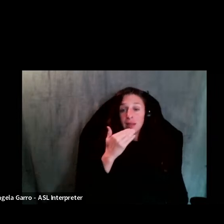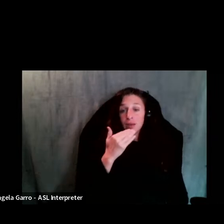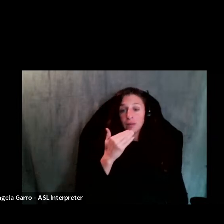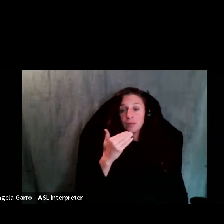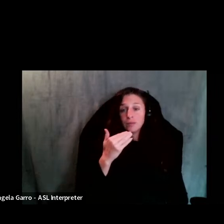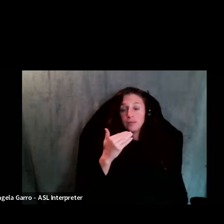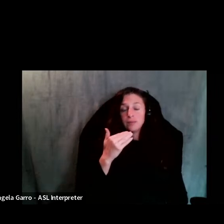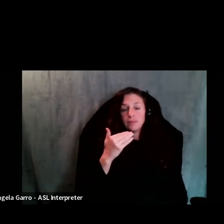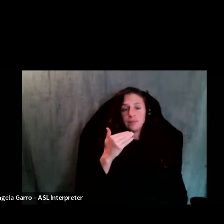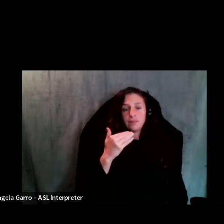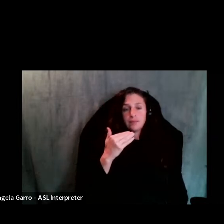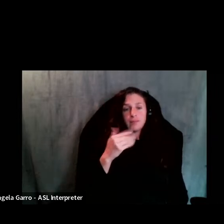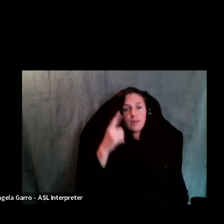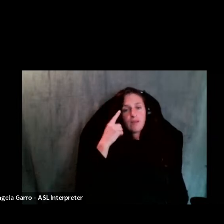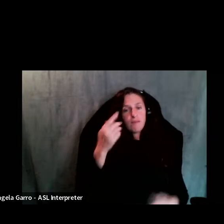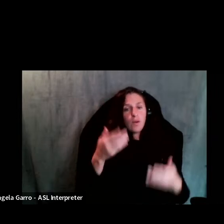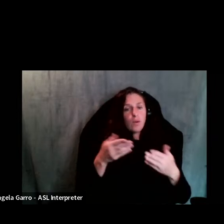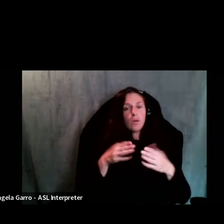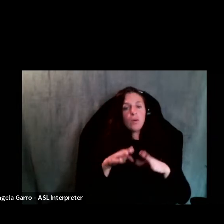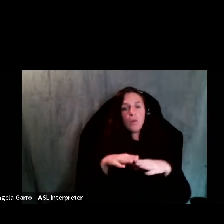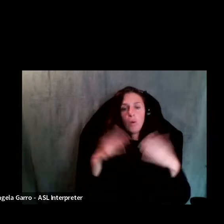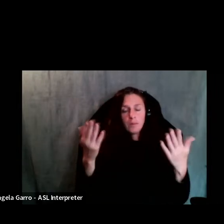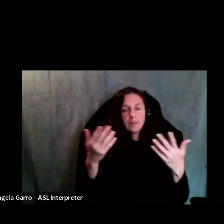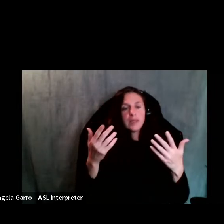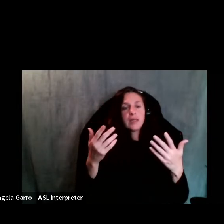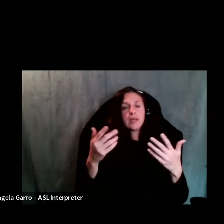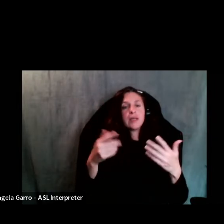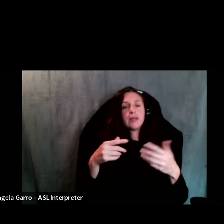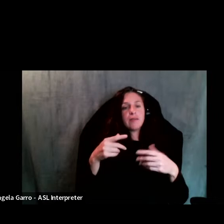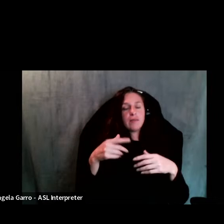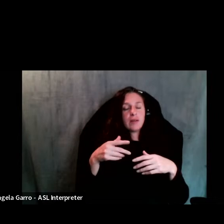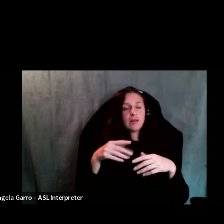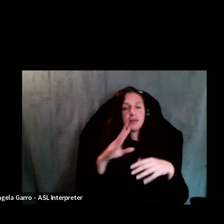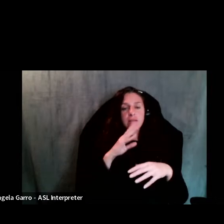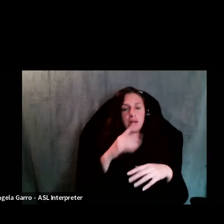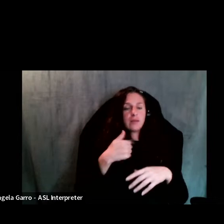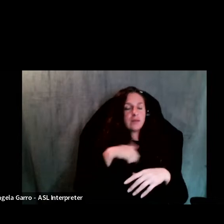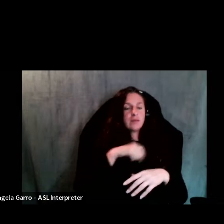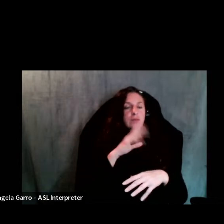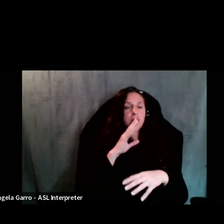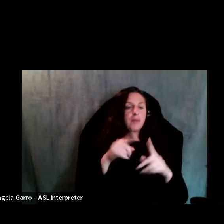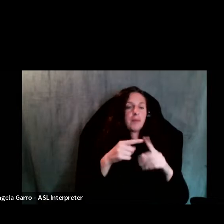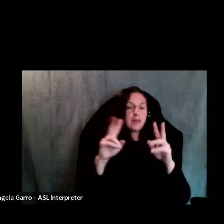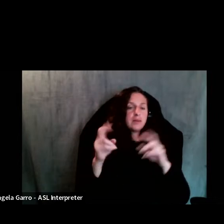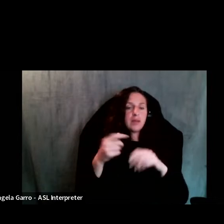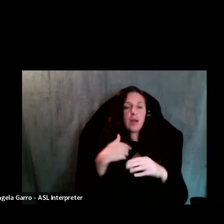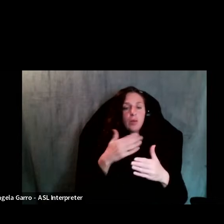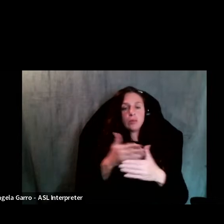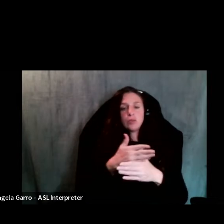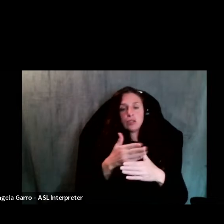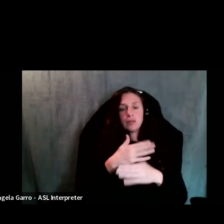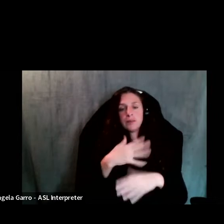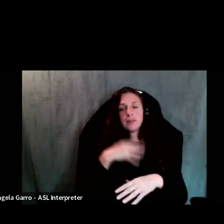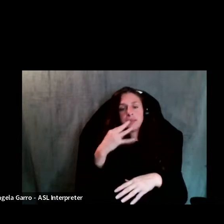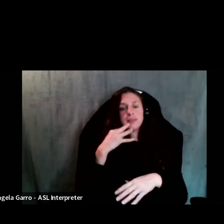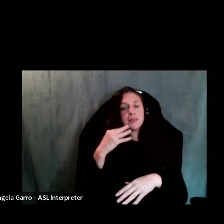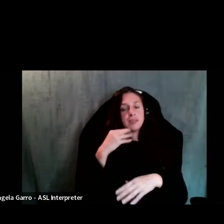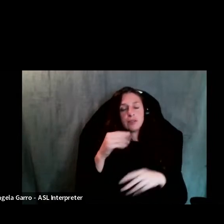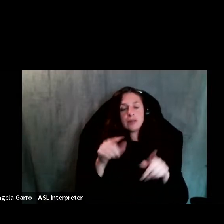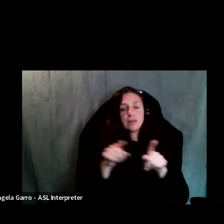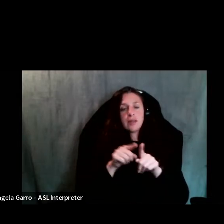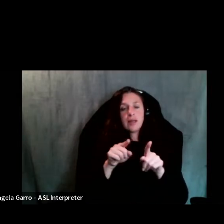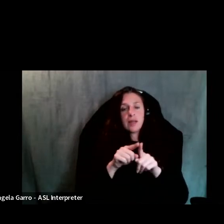for opening your platform to speak about the subject. I just want to share my experience as